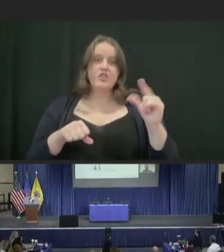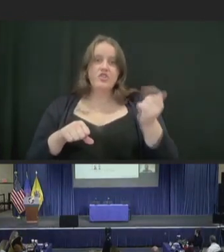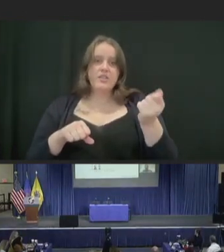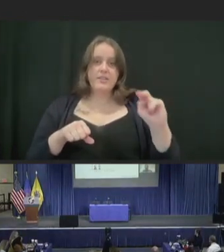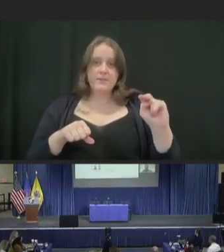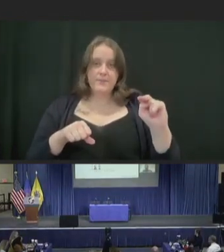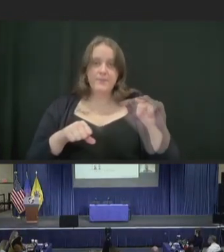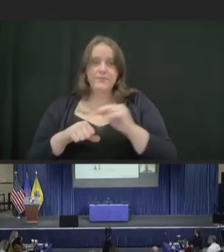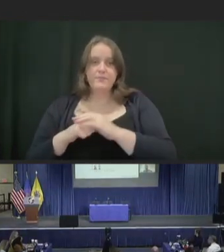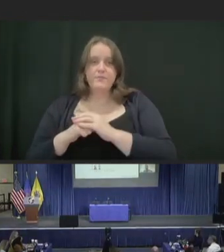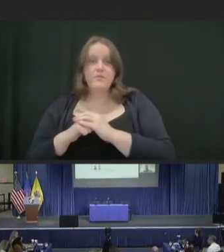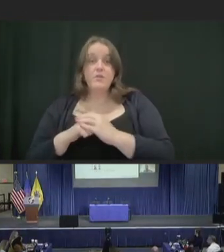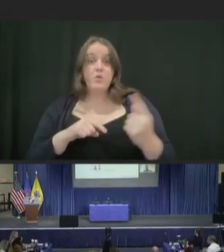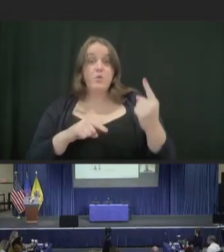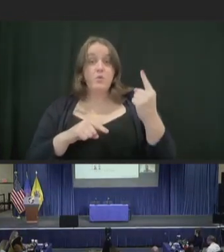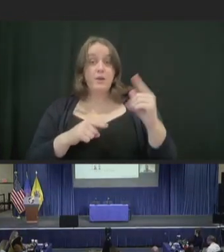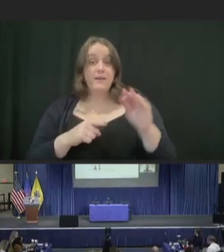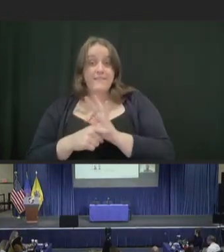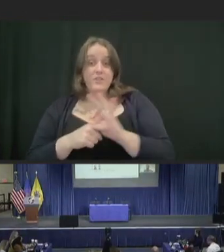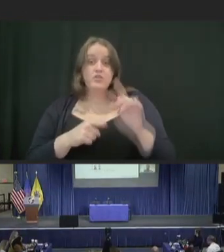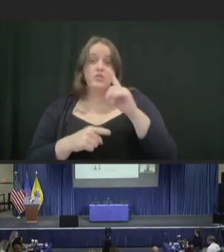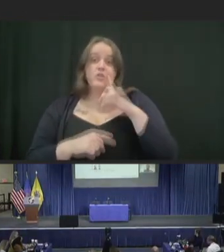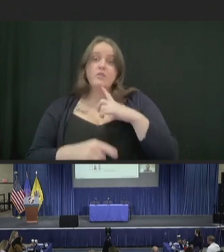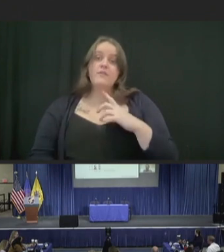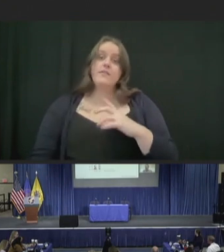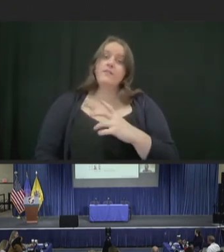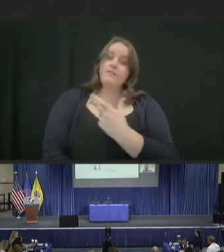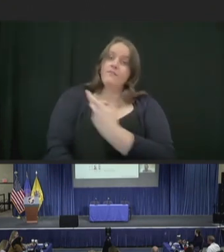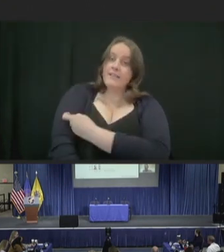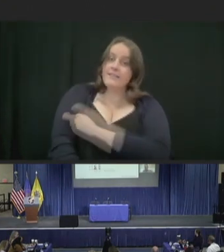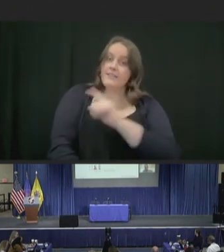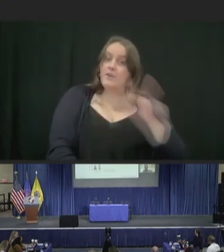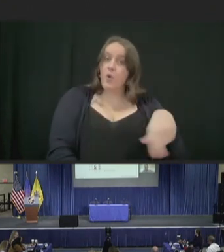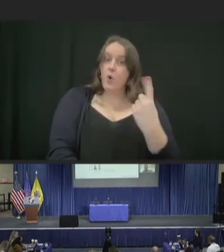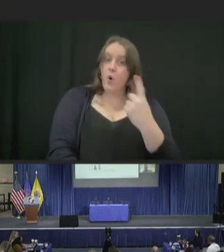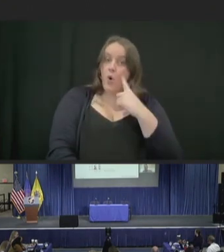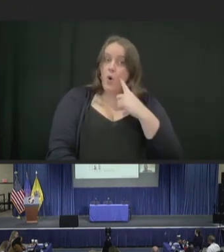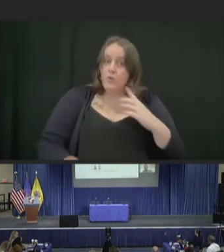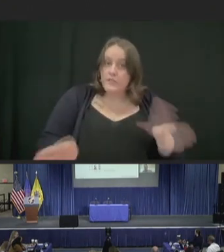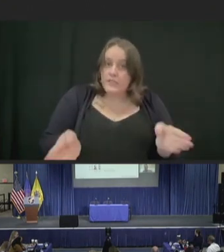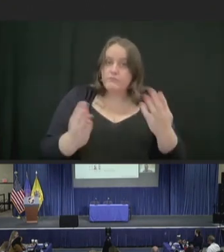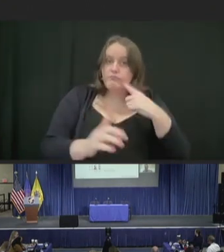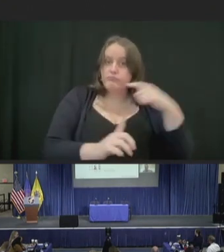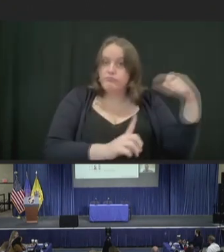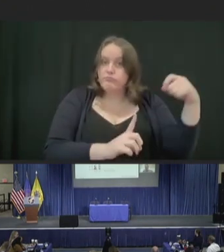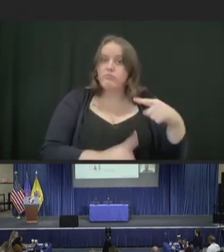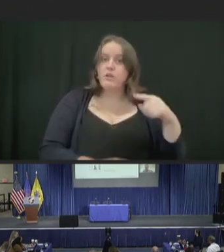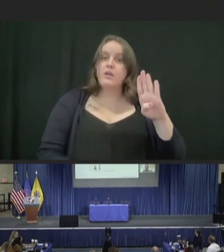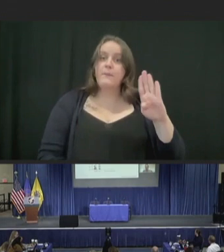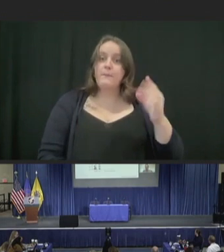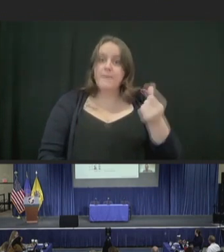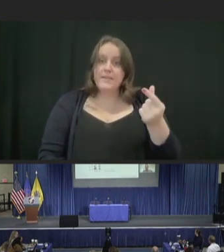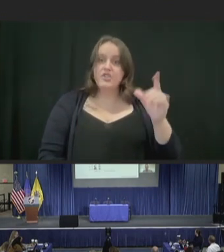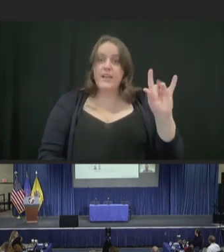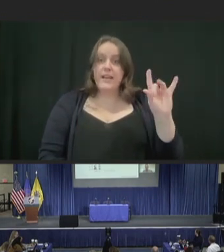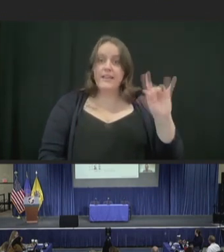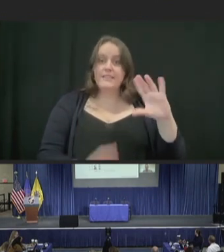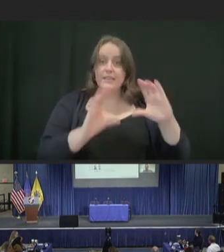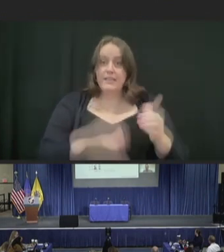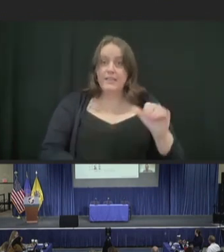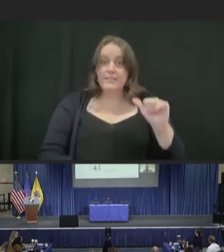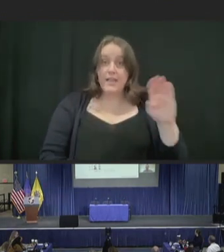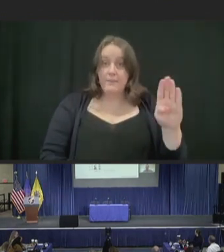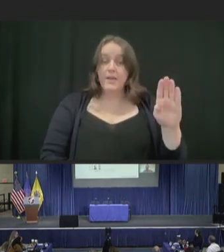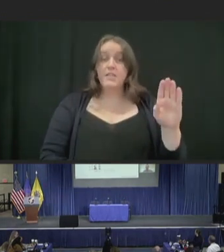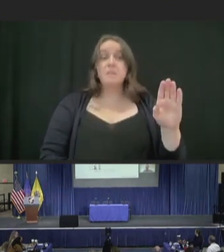one feature of the vaccine is that it doesn't only elicit BG18 class antibodies, although that's what I've been talking about. It also elicits a whole